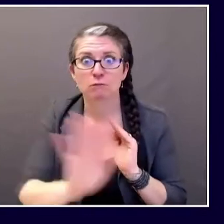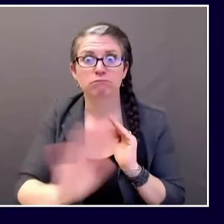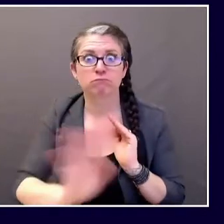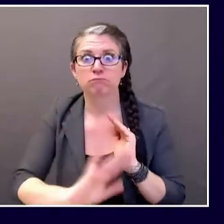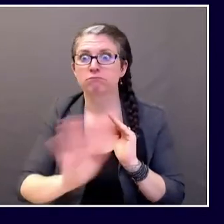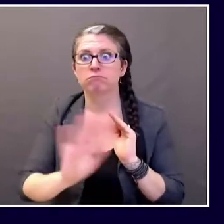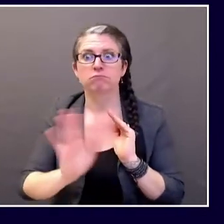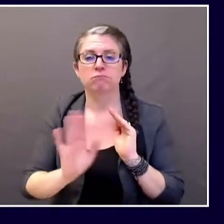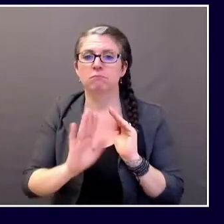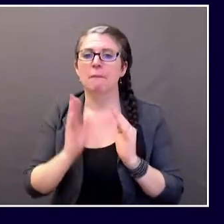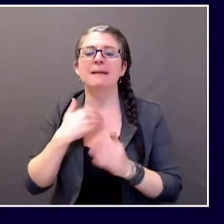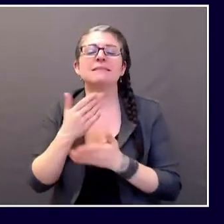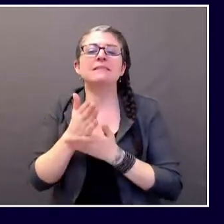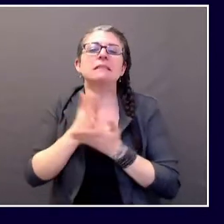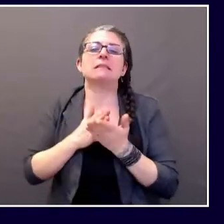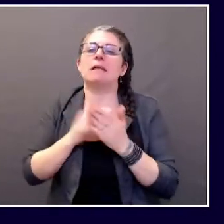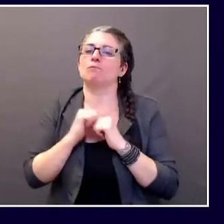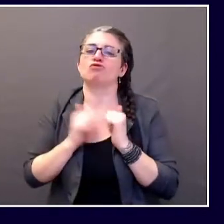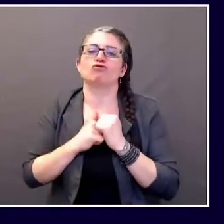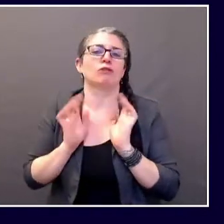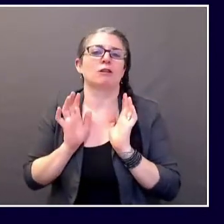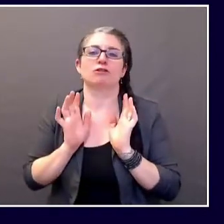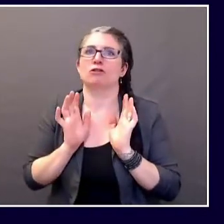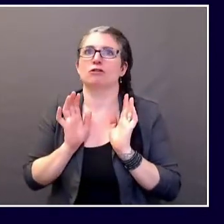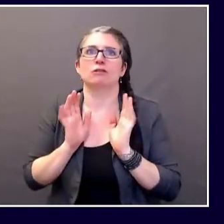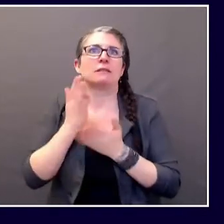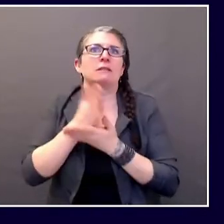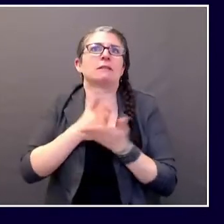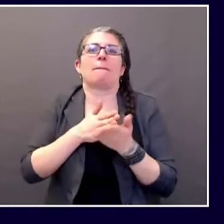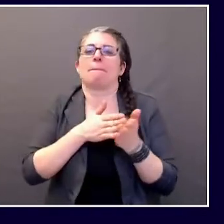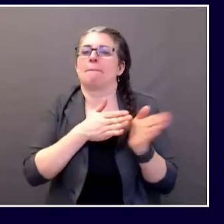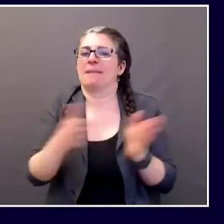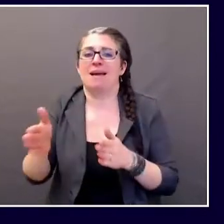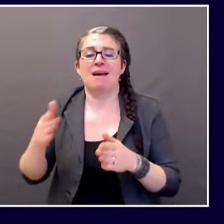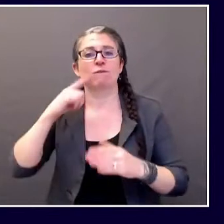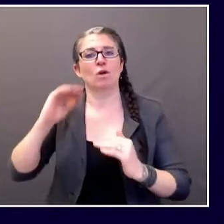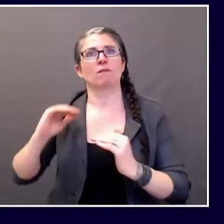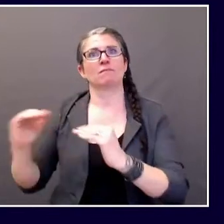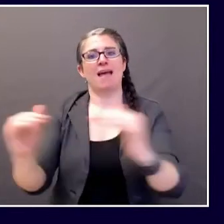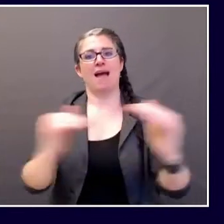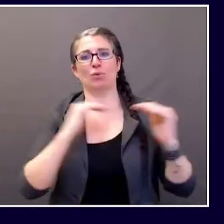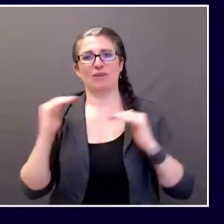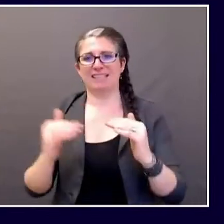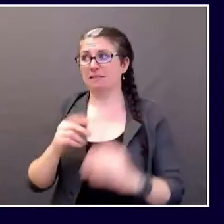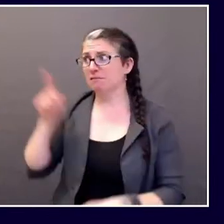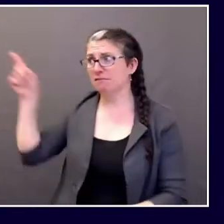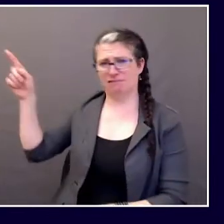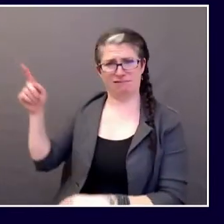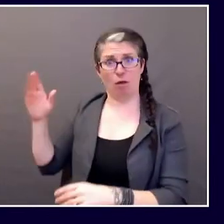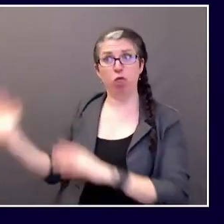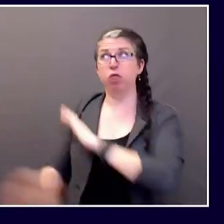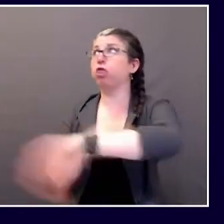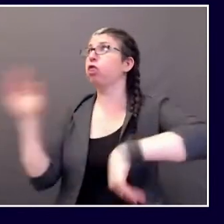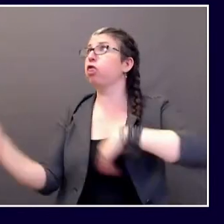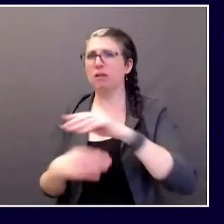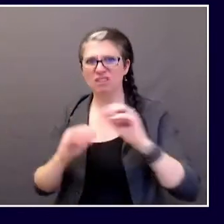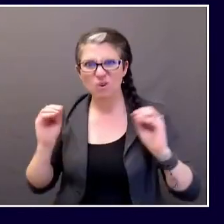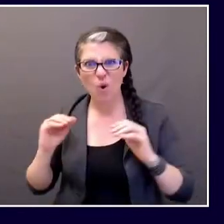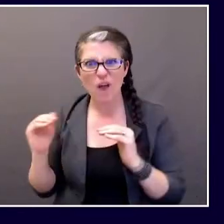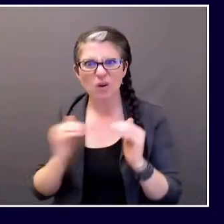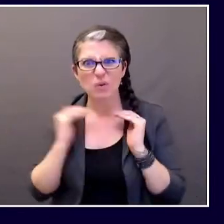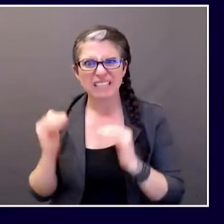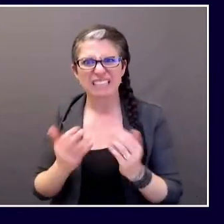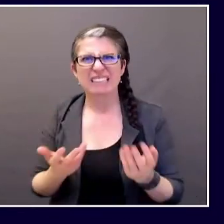they don't. That's not equity. That means that certain categories of folks can get vaccine when they're truly not at risk. Not